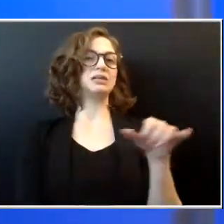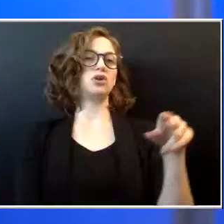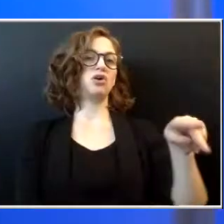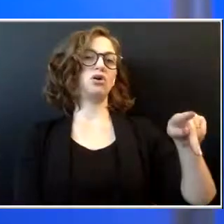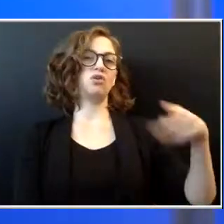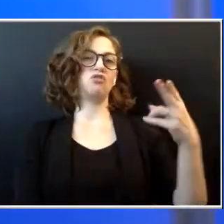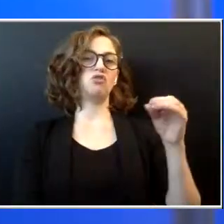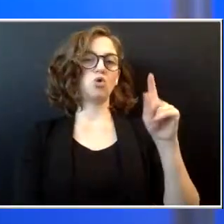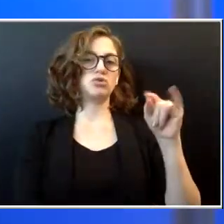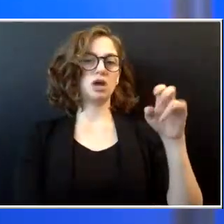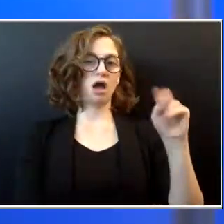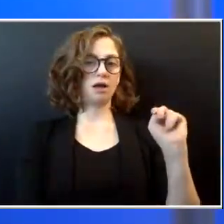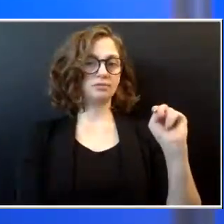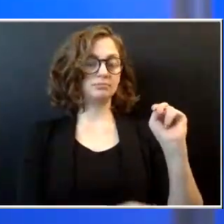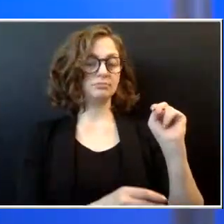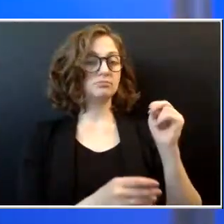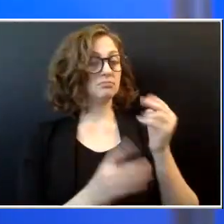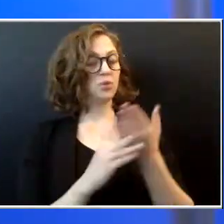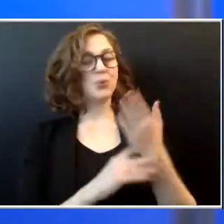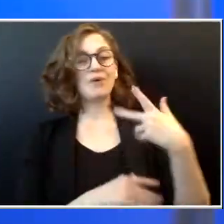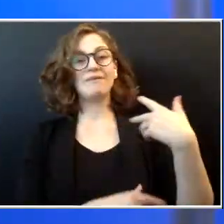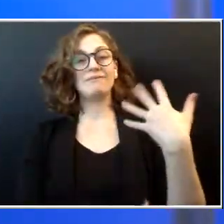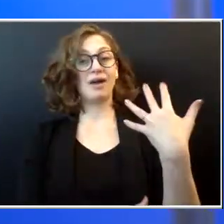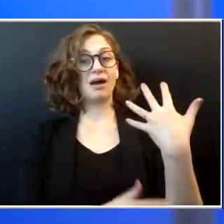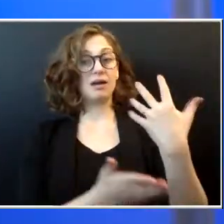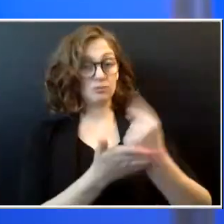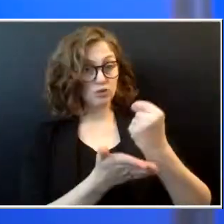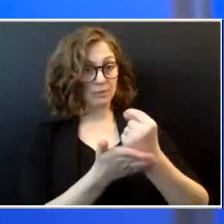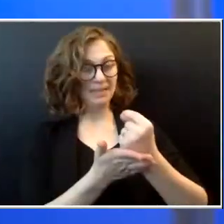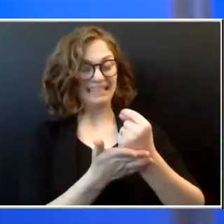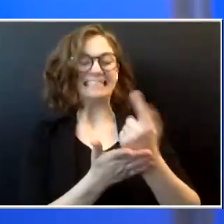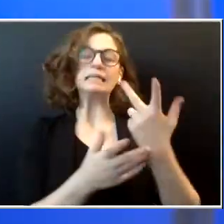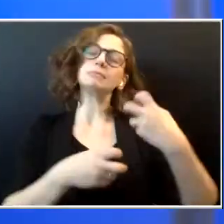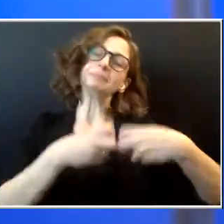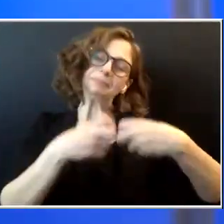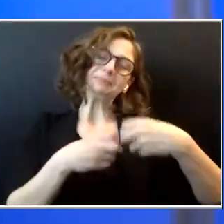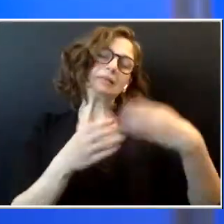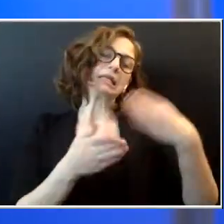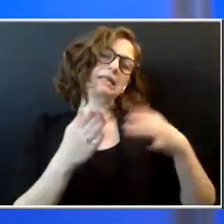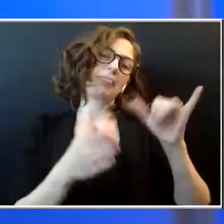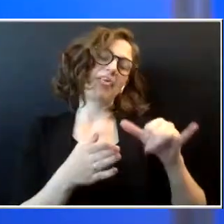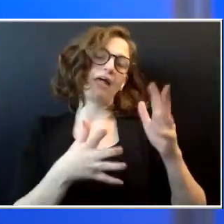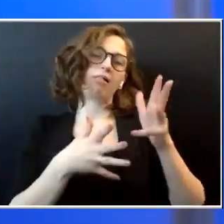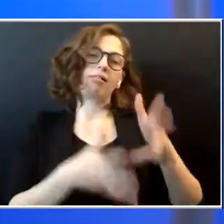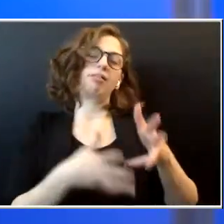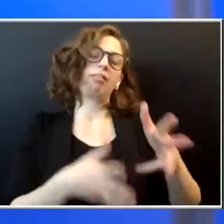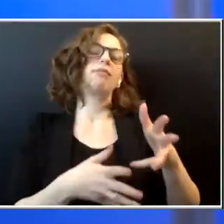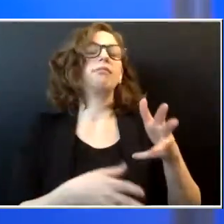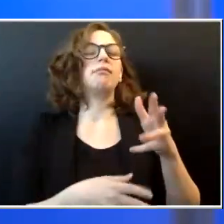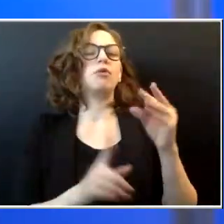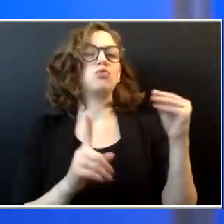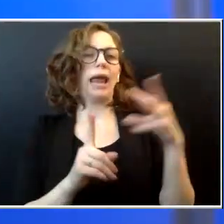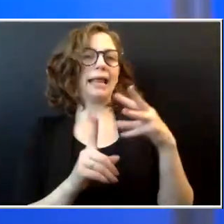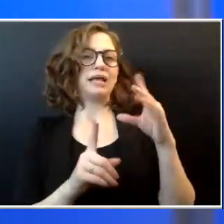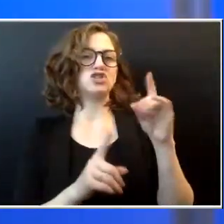problem, though, is still, some of that toxicity, some of that additional radiation dose that bleeds across. So proton in these reirradiation cases, I think,